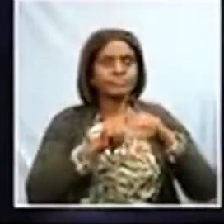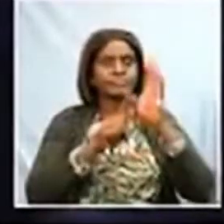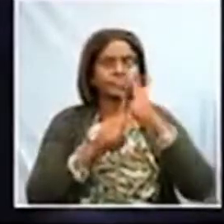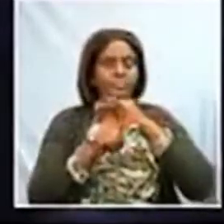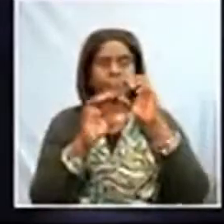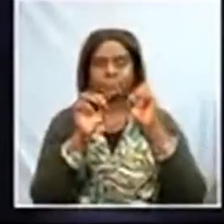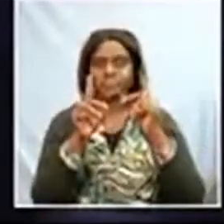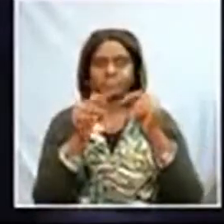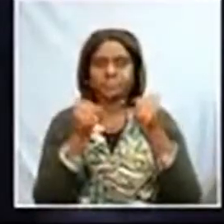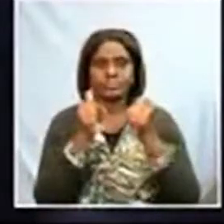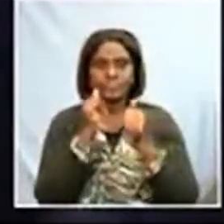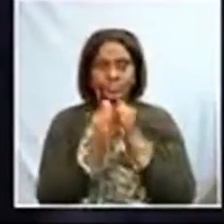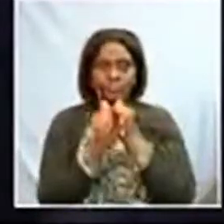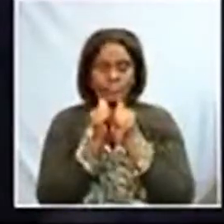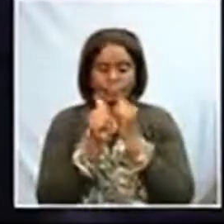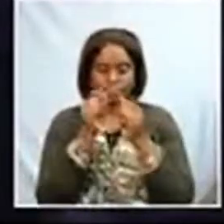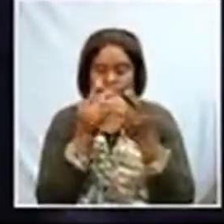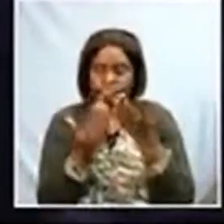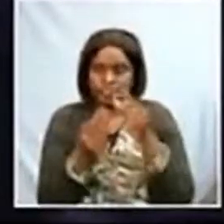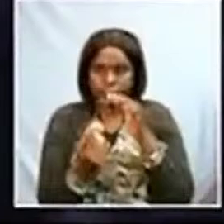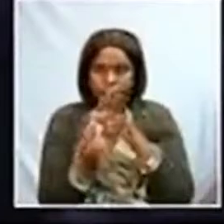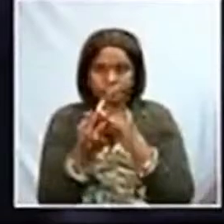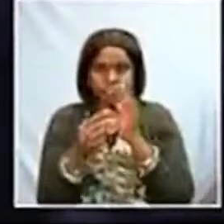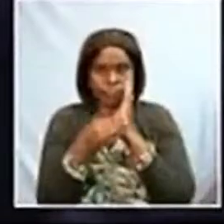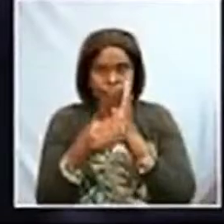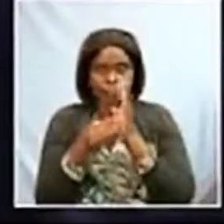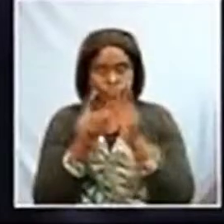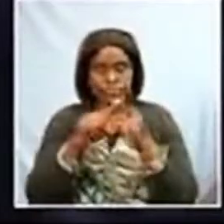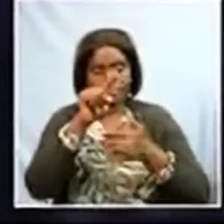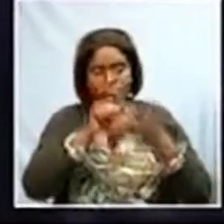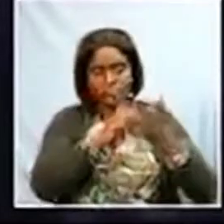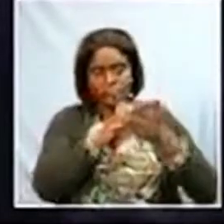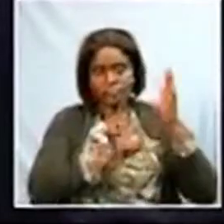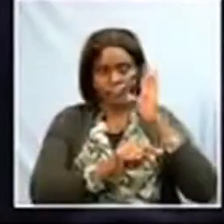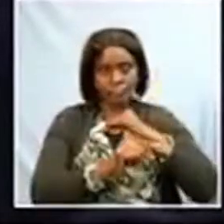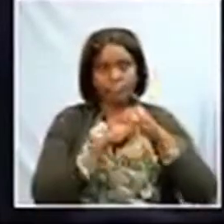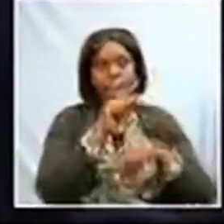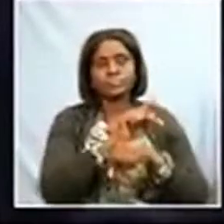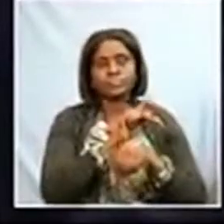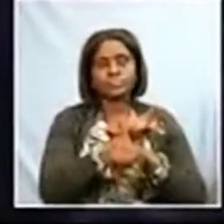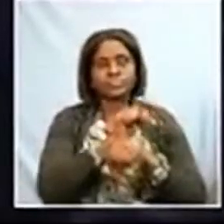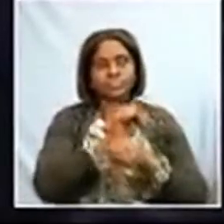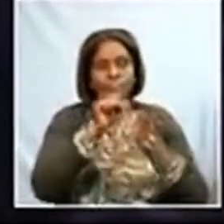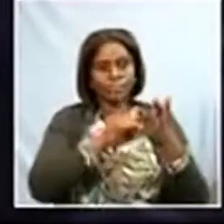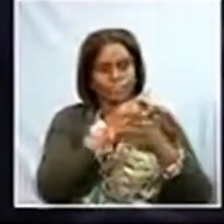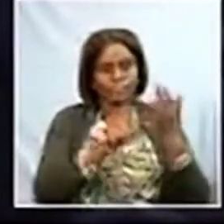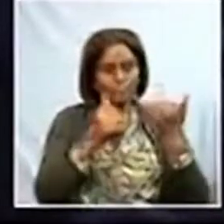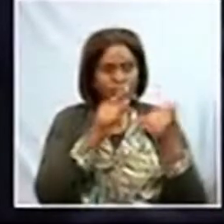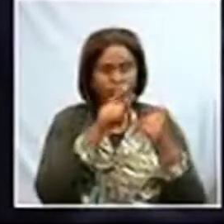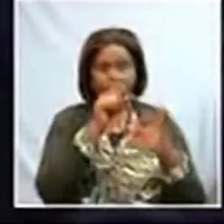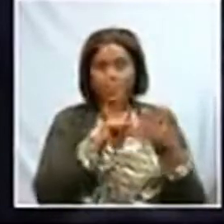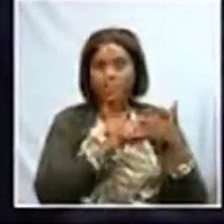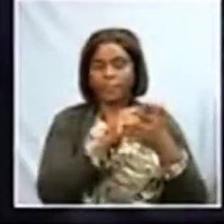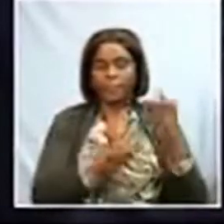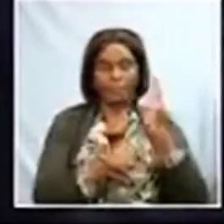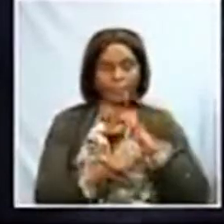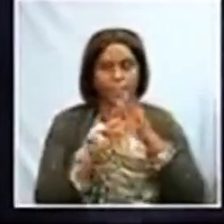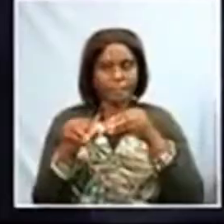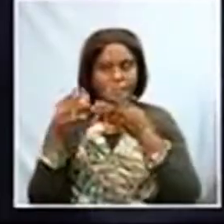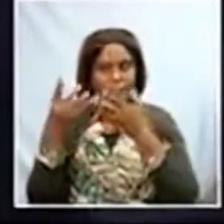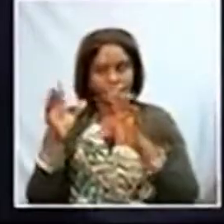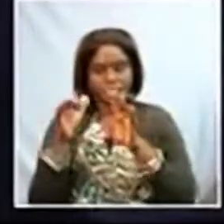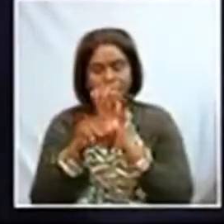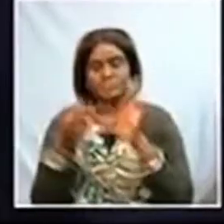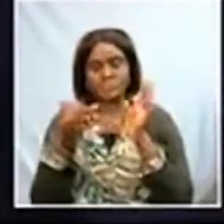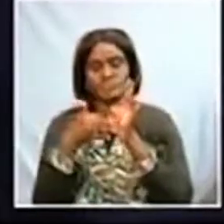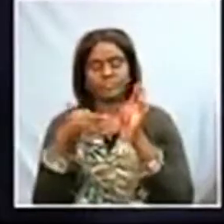okay, which eventually led to a termination of the contract. So the contract was awarded in